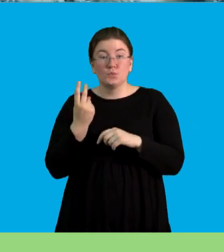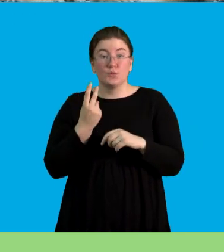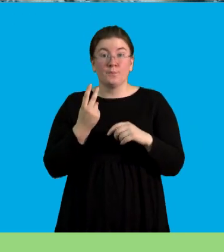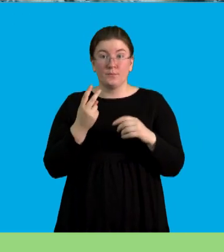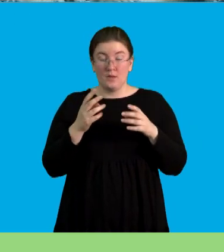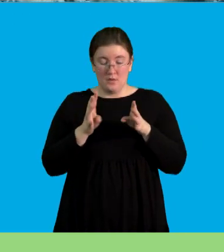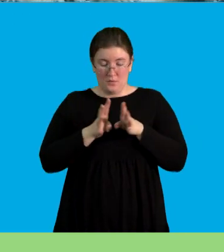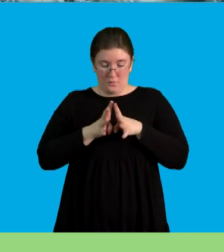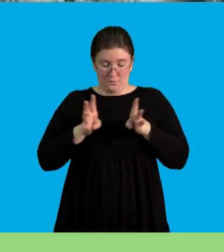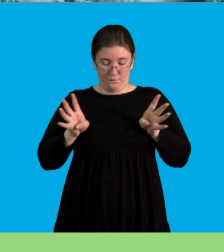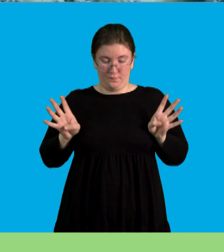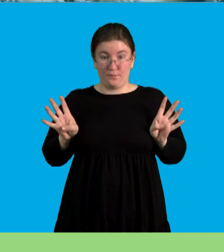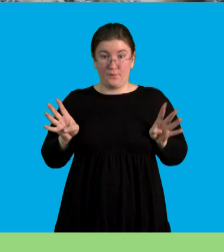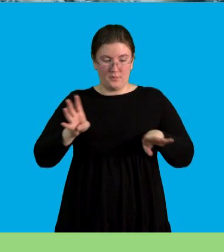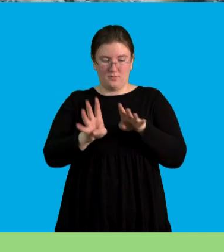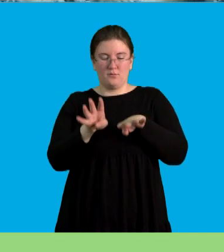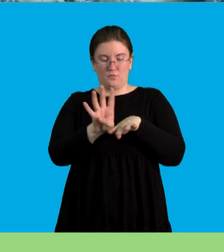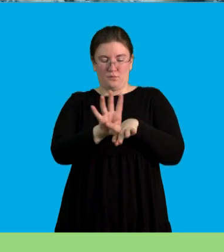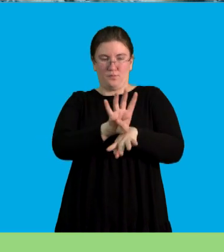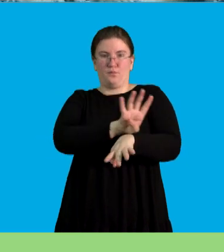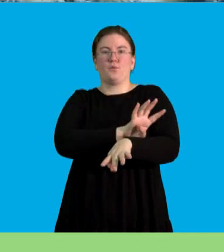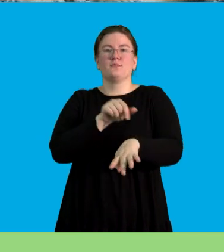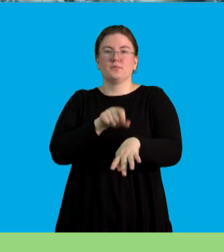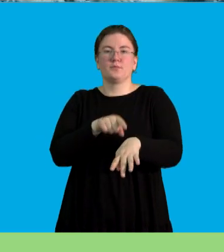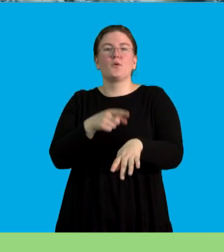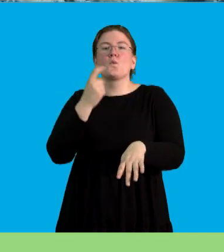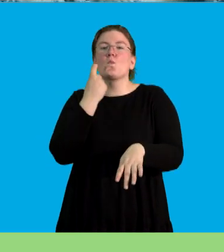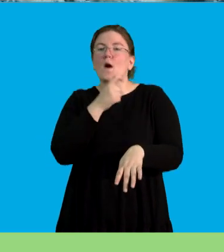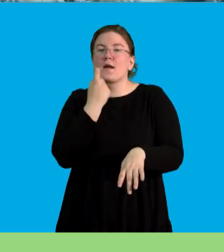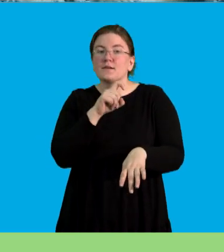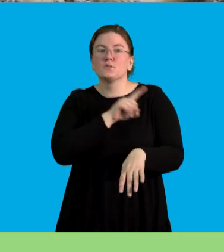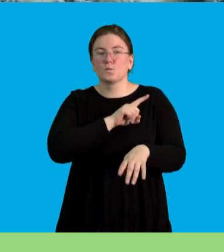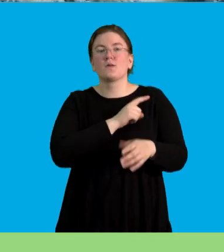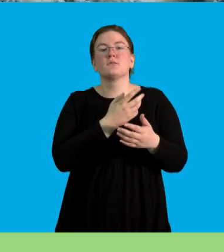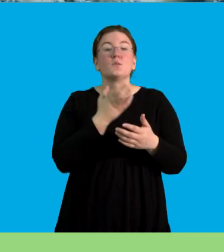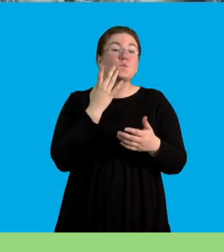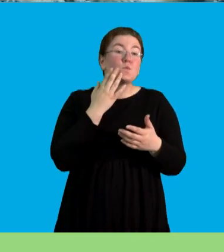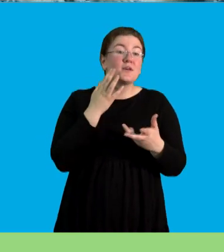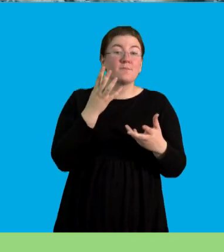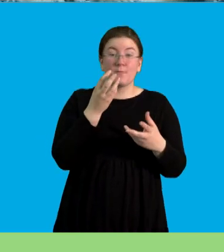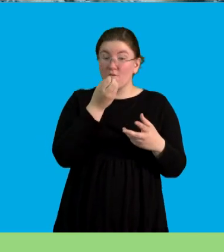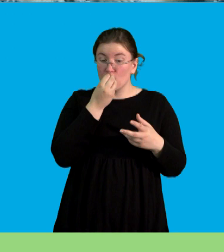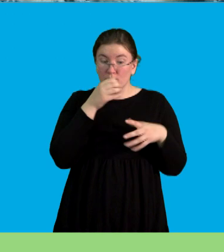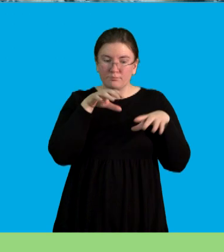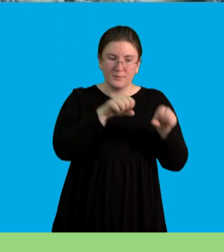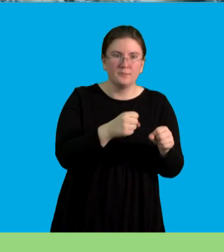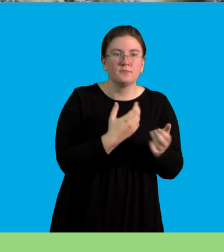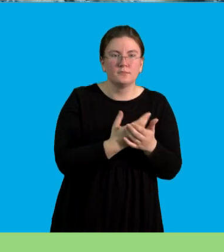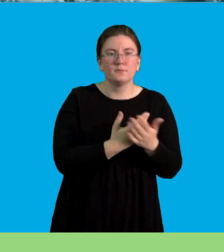camouflage themselves for when they hunt food. And basically that is the